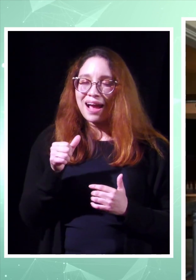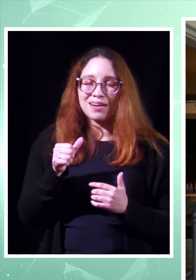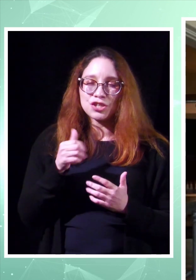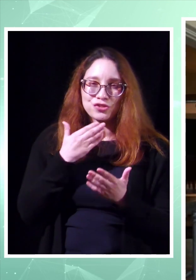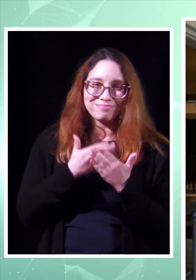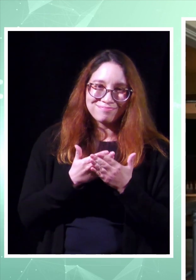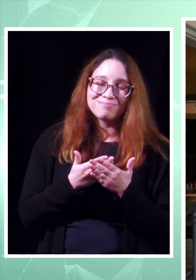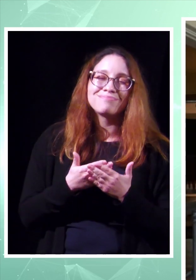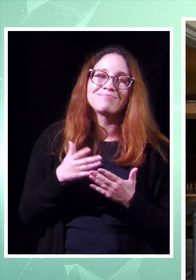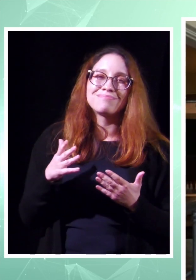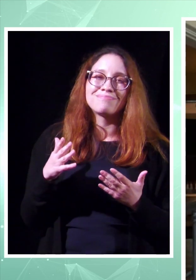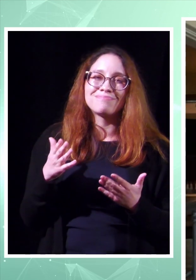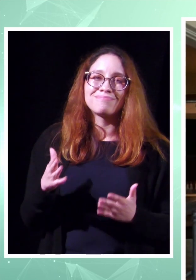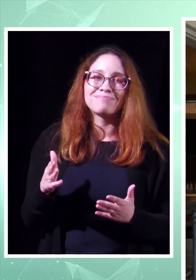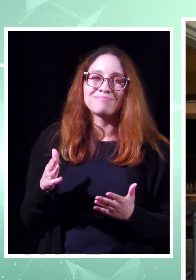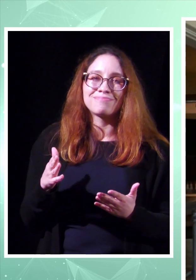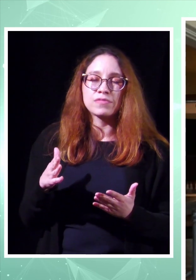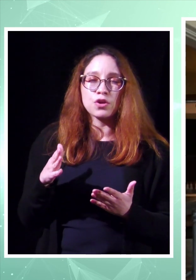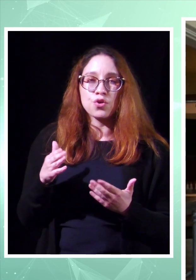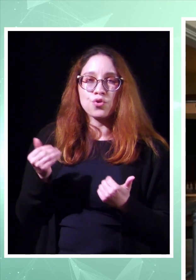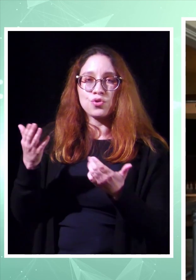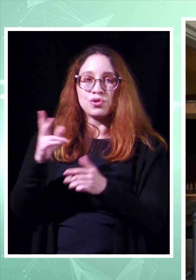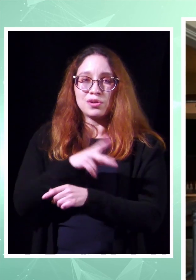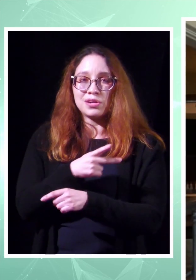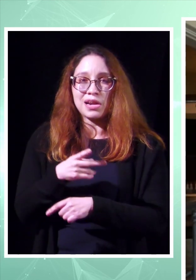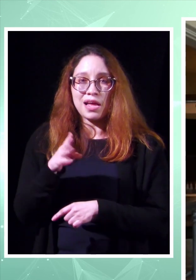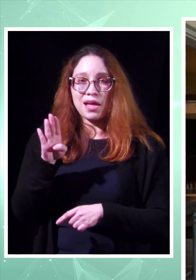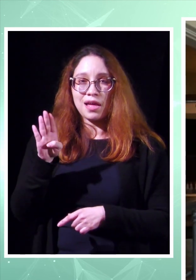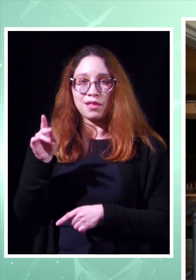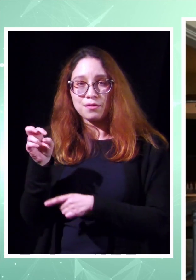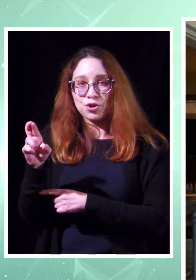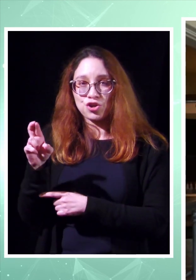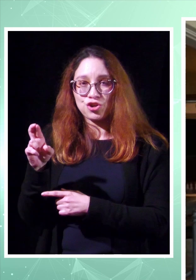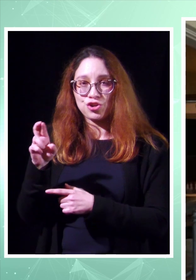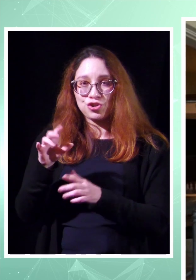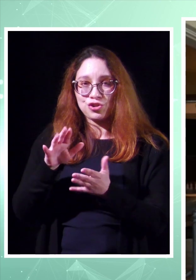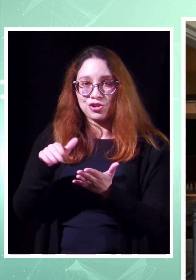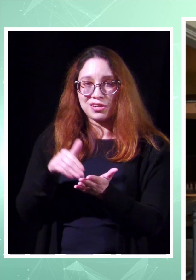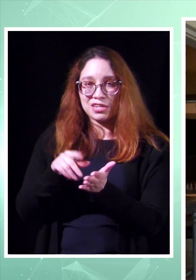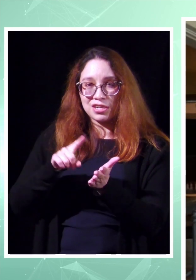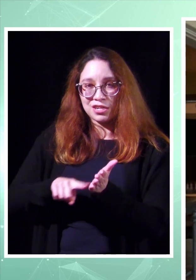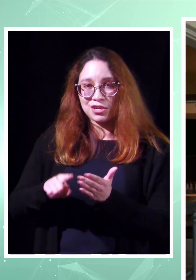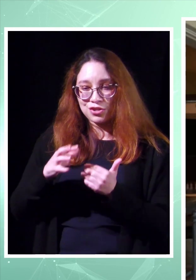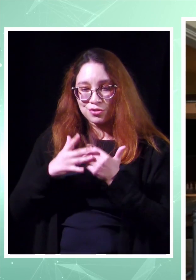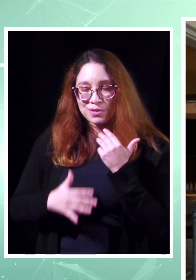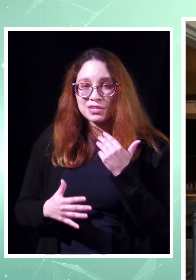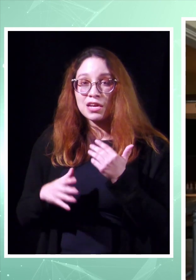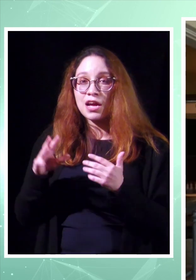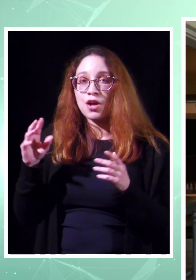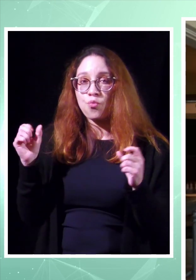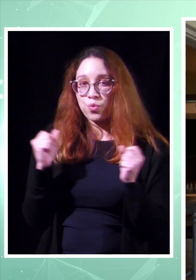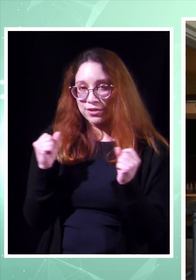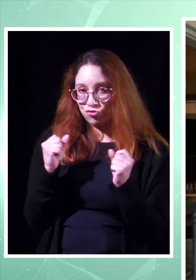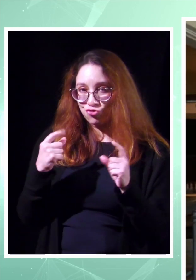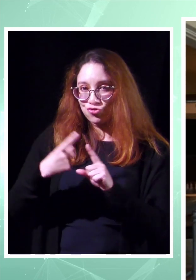desirable. And so what I typically do with patients at the Boster Center is I check blood during the winter months when the vitamin D is going to be at